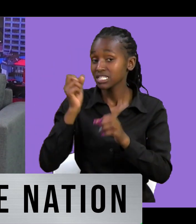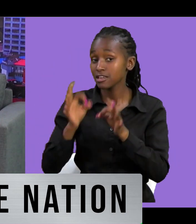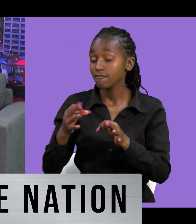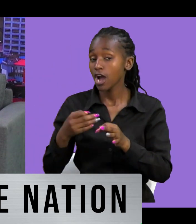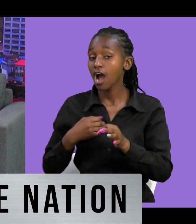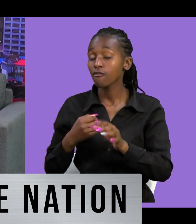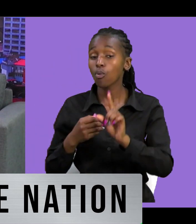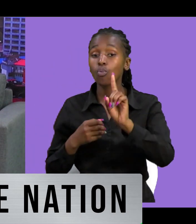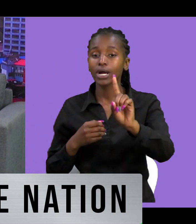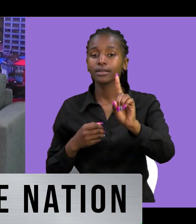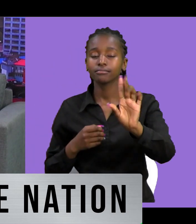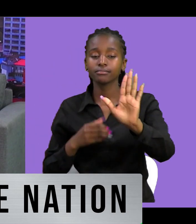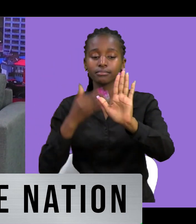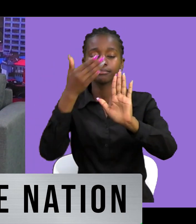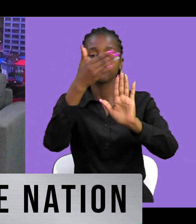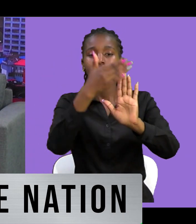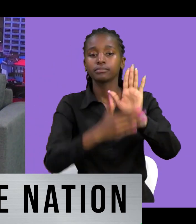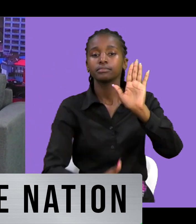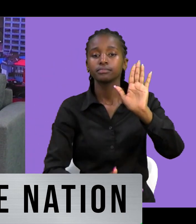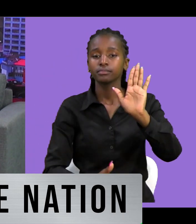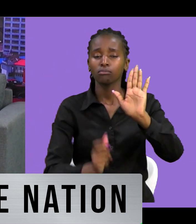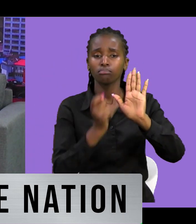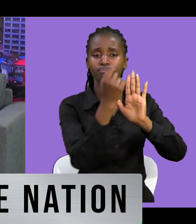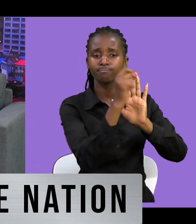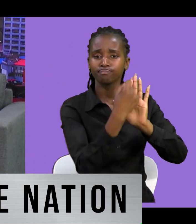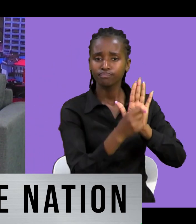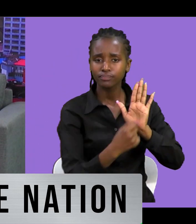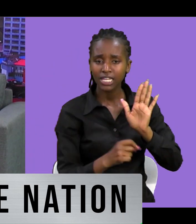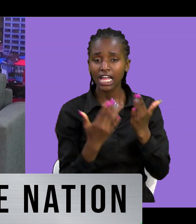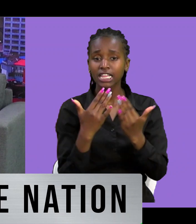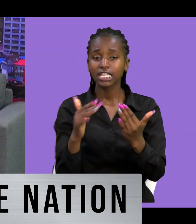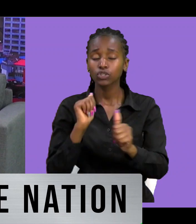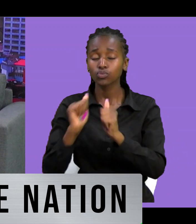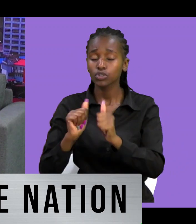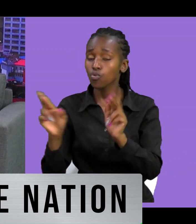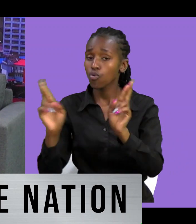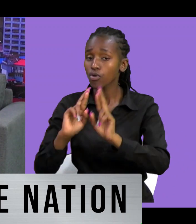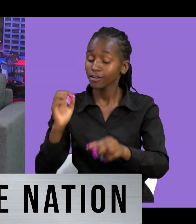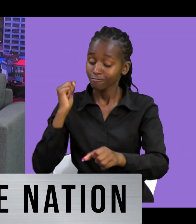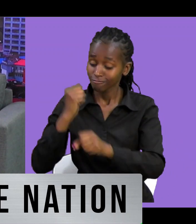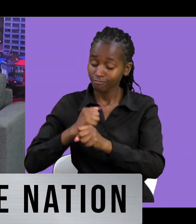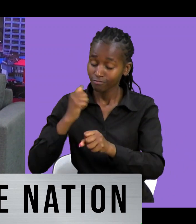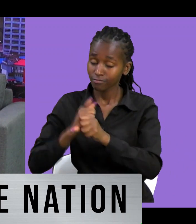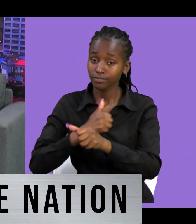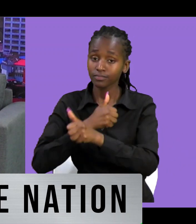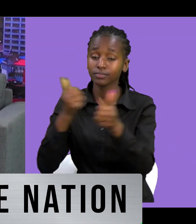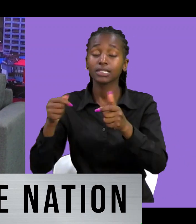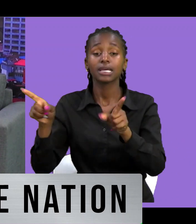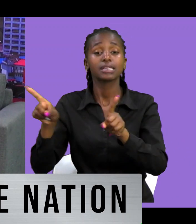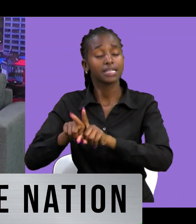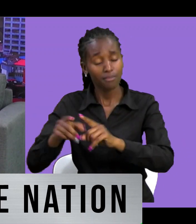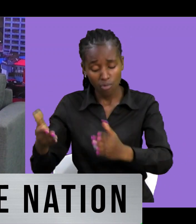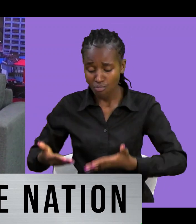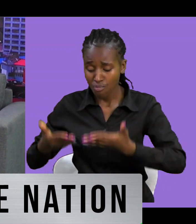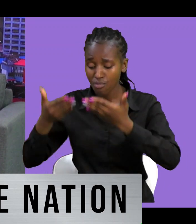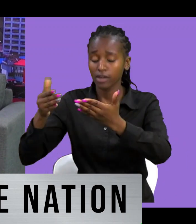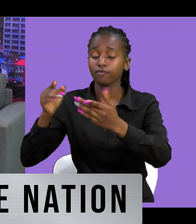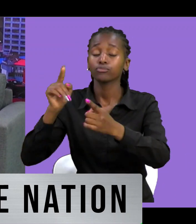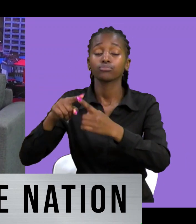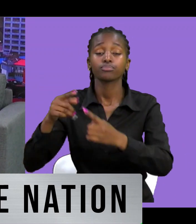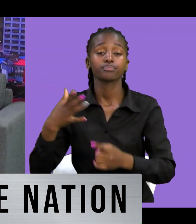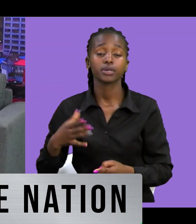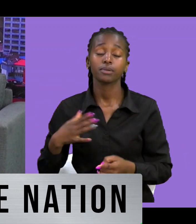manifesto that you will implement and you will be able to deliver to the